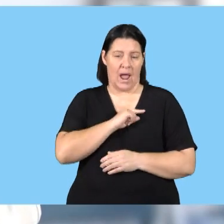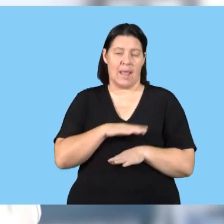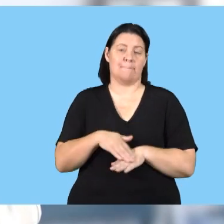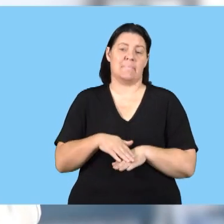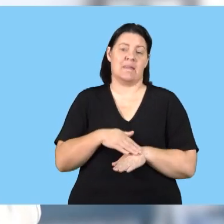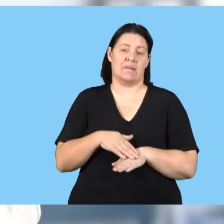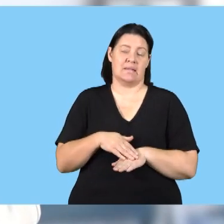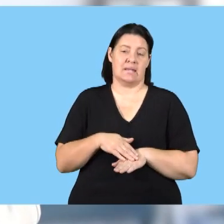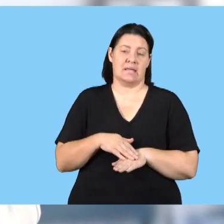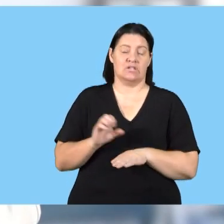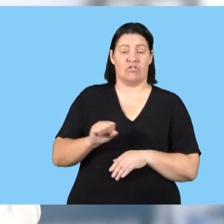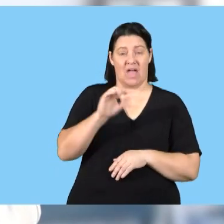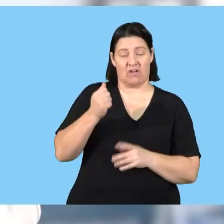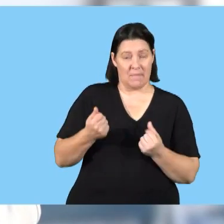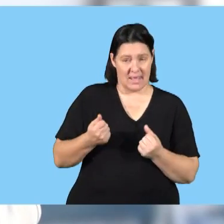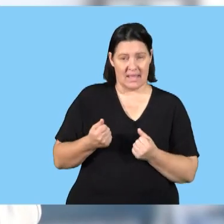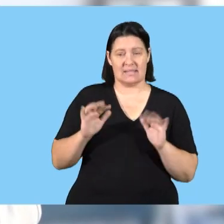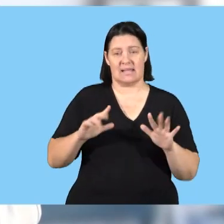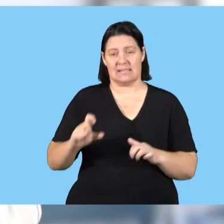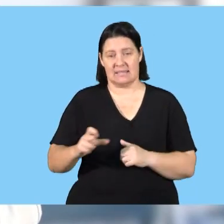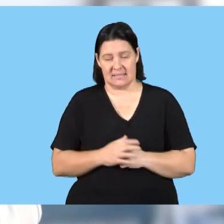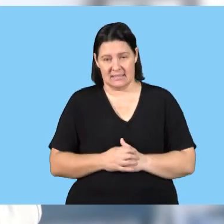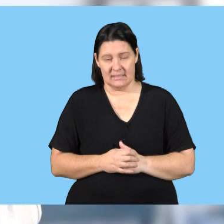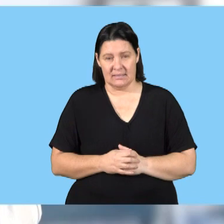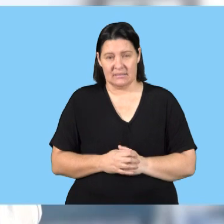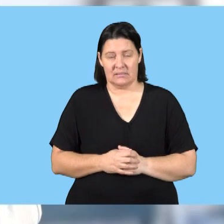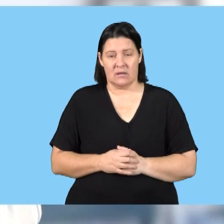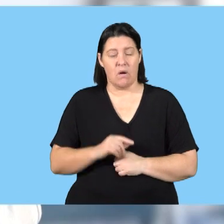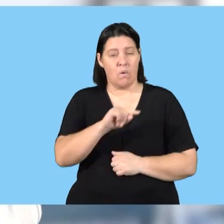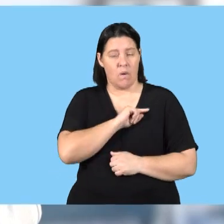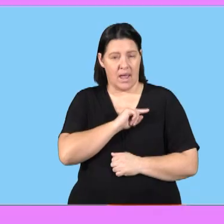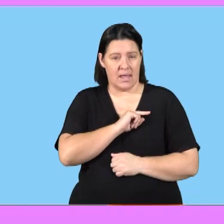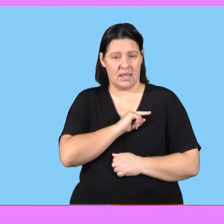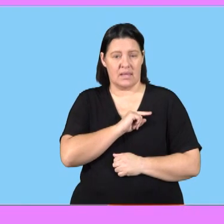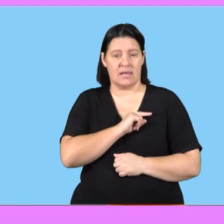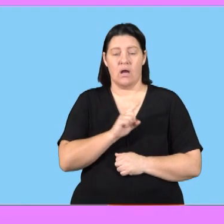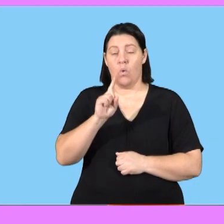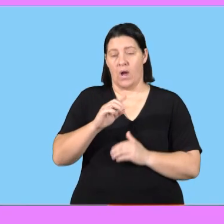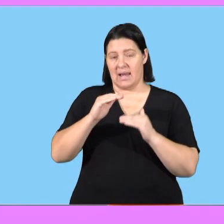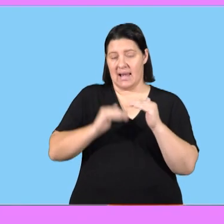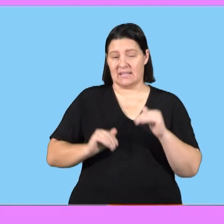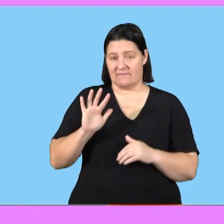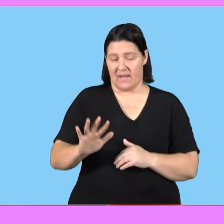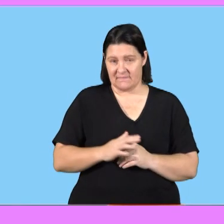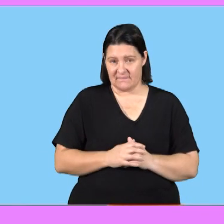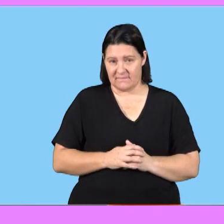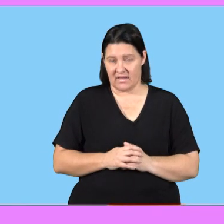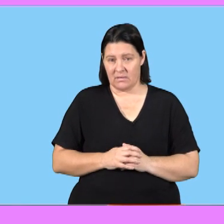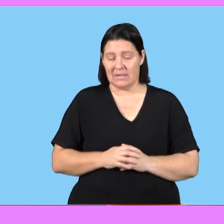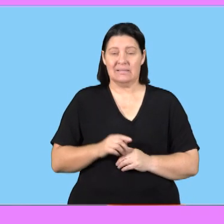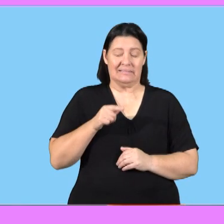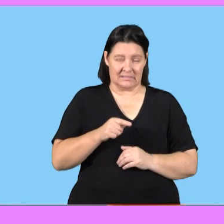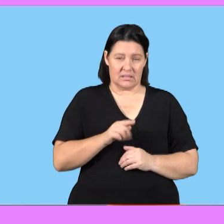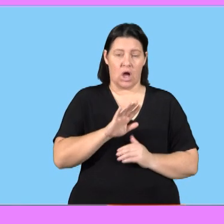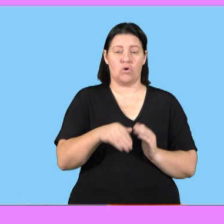the minimum currency in South Africa is 10 cents. So because 1 is less than 5, then this